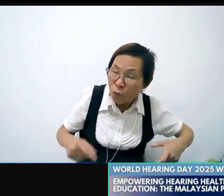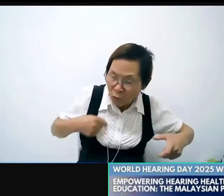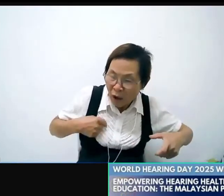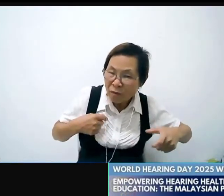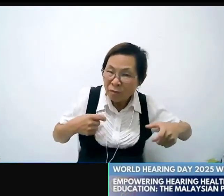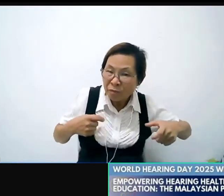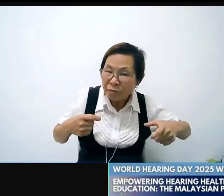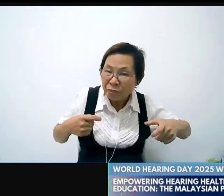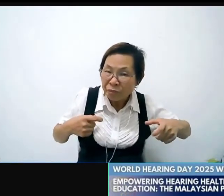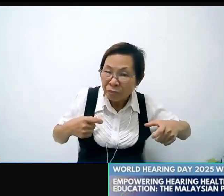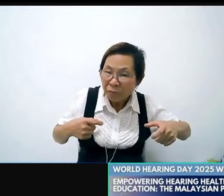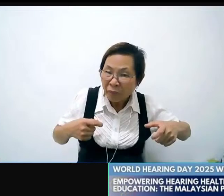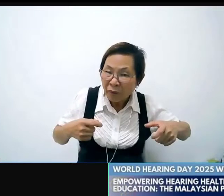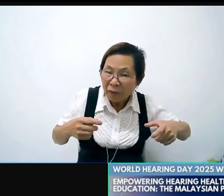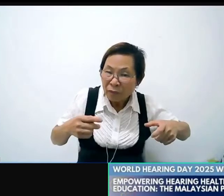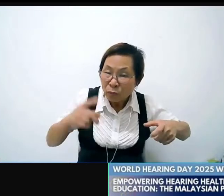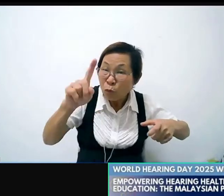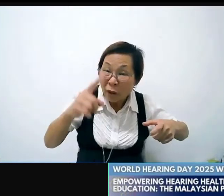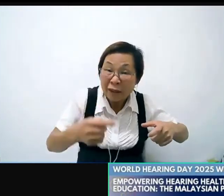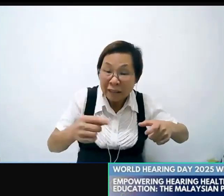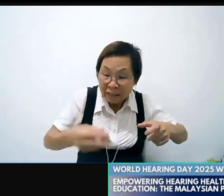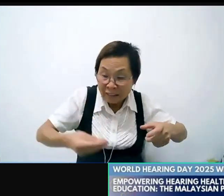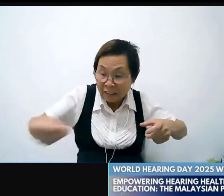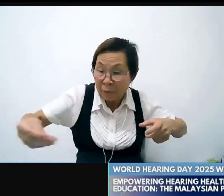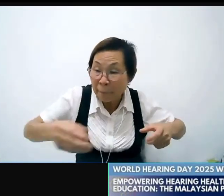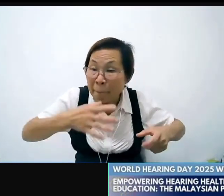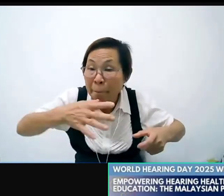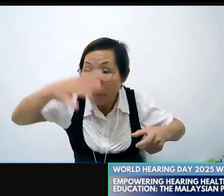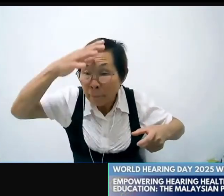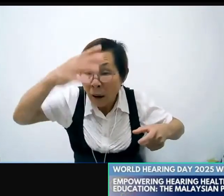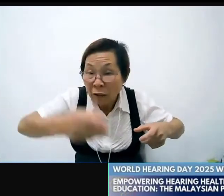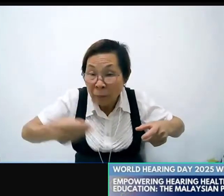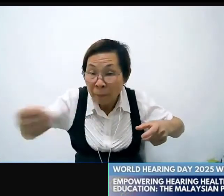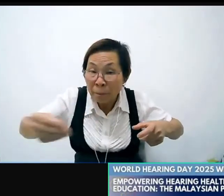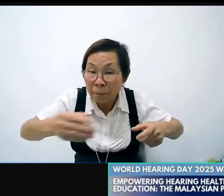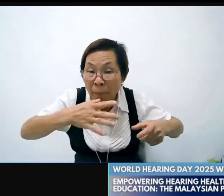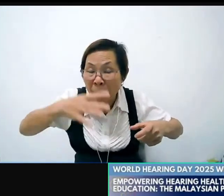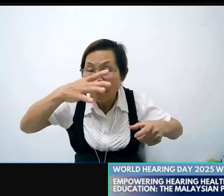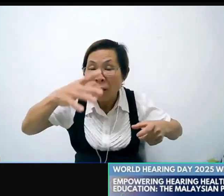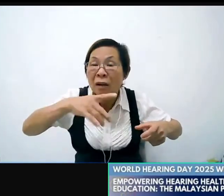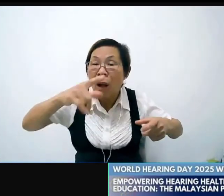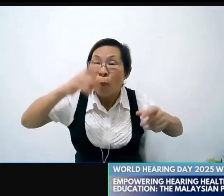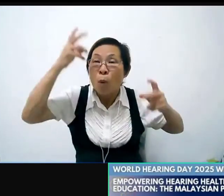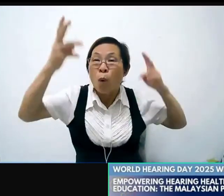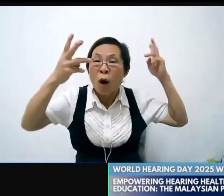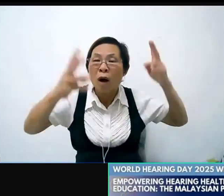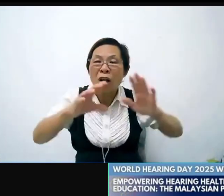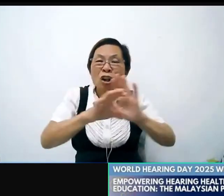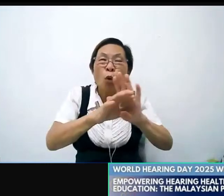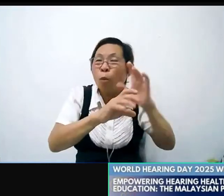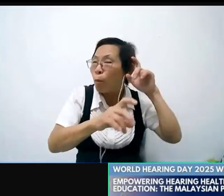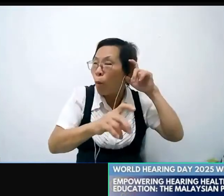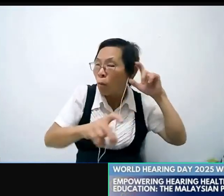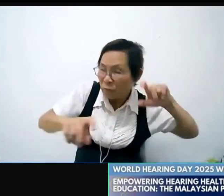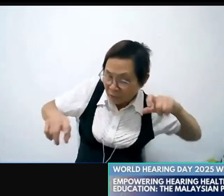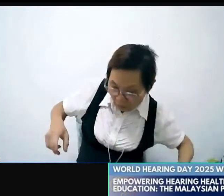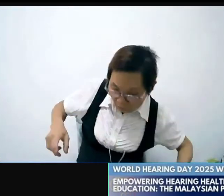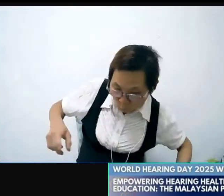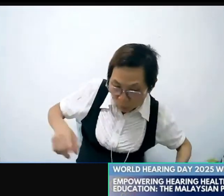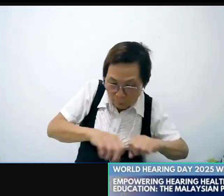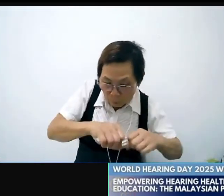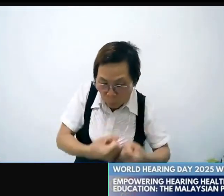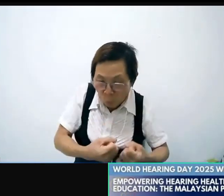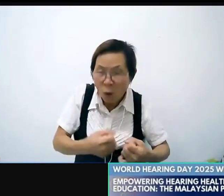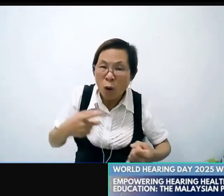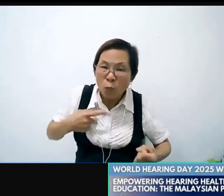we can give to parents. So to avoid to make them less worry if the hearing aid falls down and it broken. So